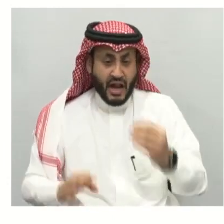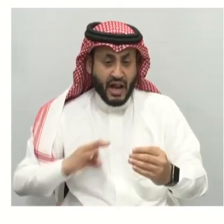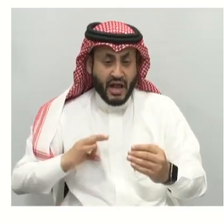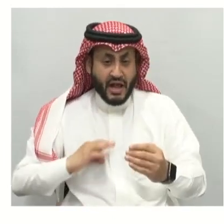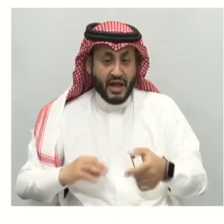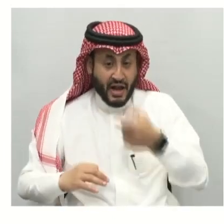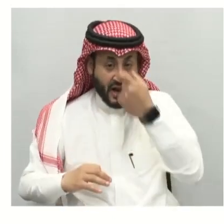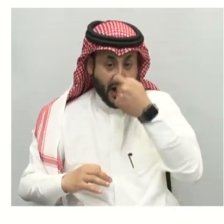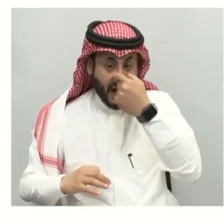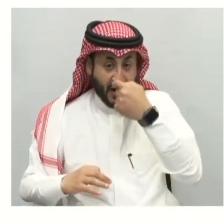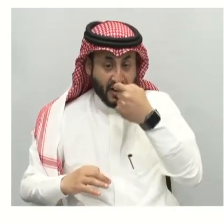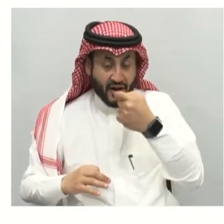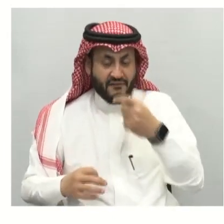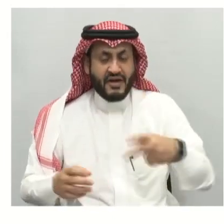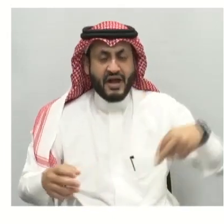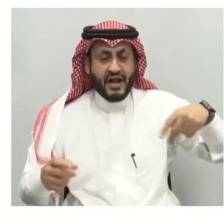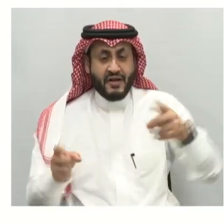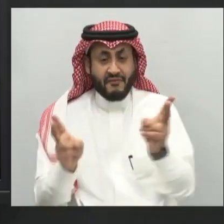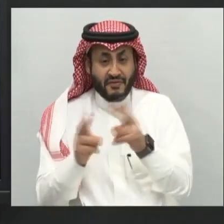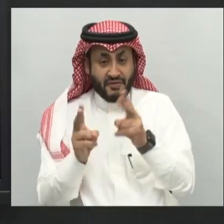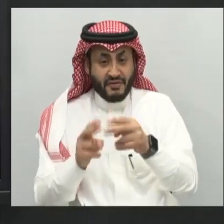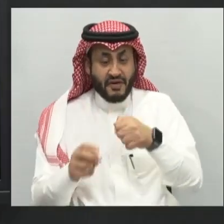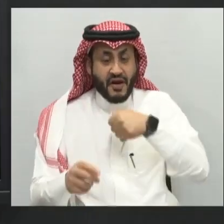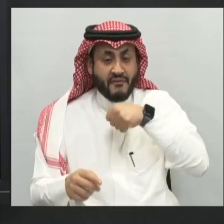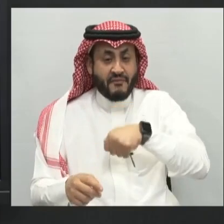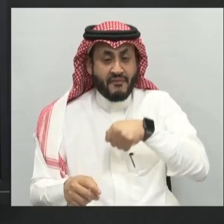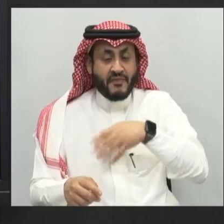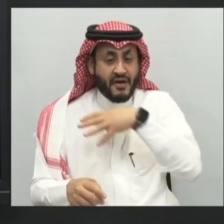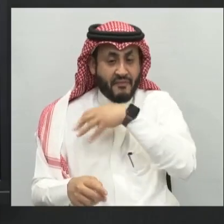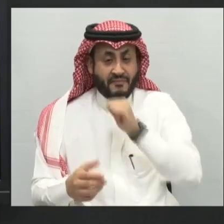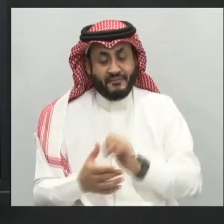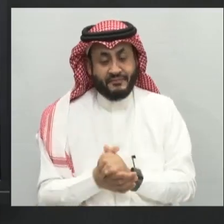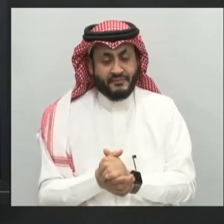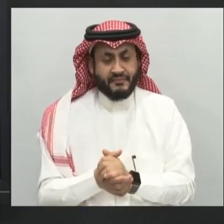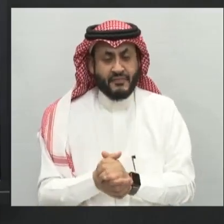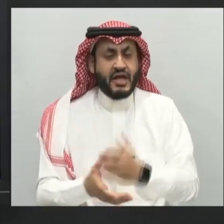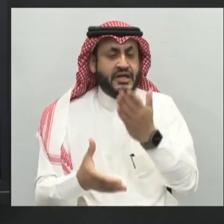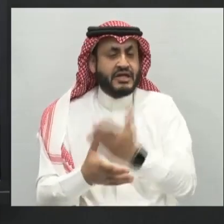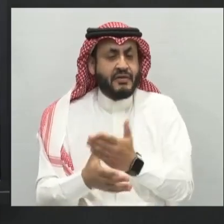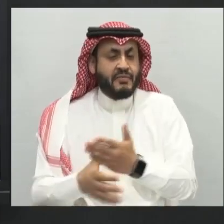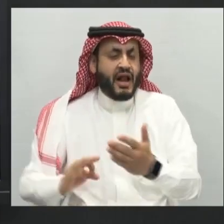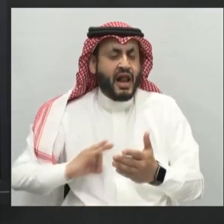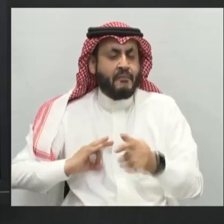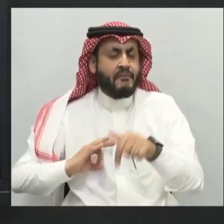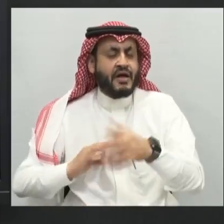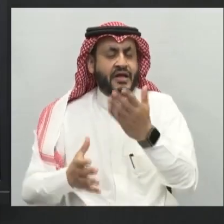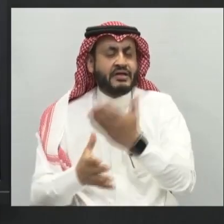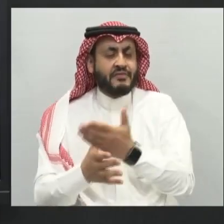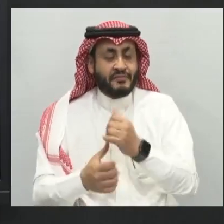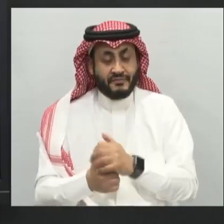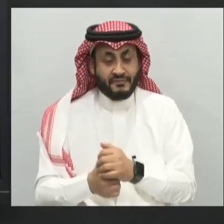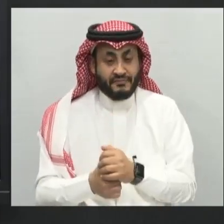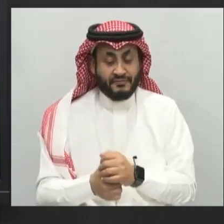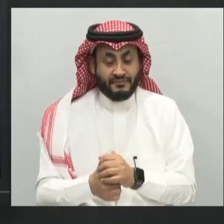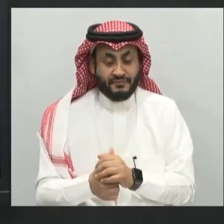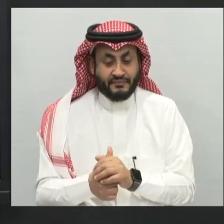Thursday because she gets to visit her grandfather. Okay, so we like a day because there's something special about that